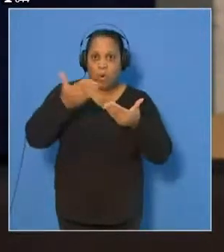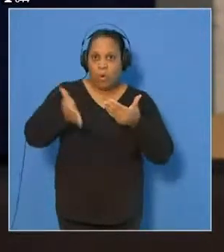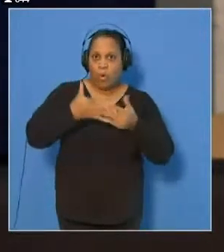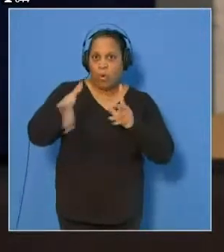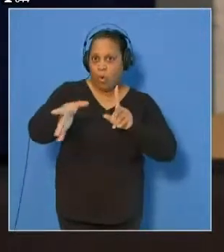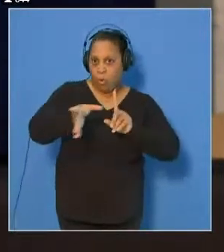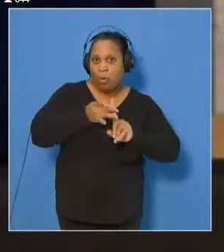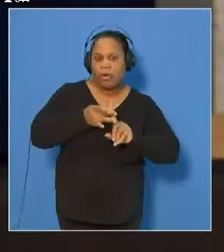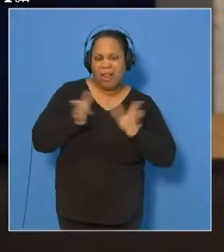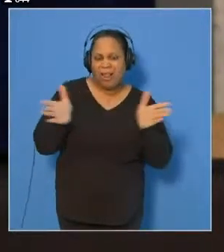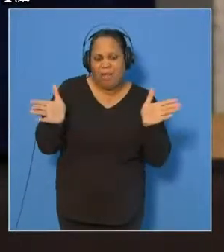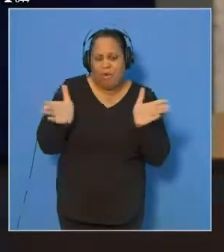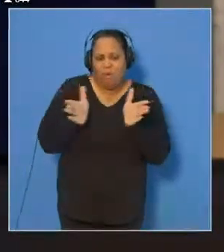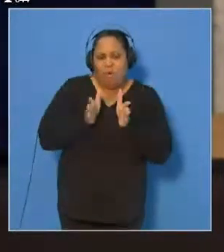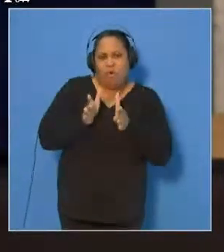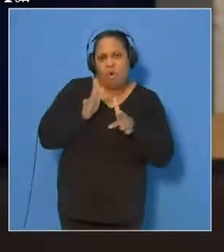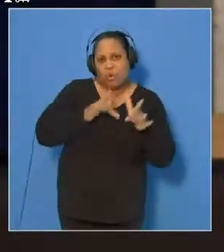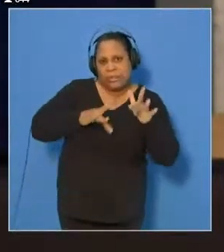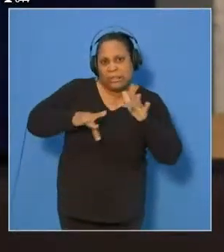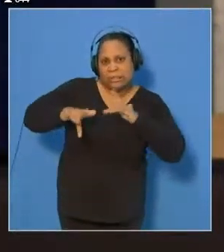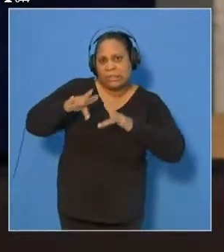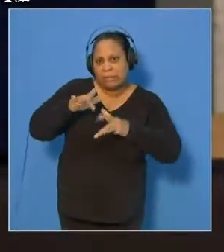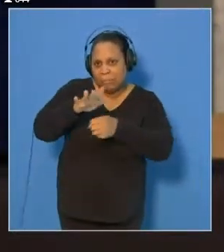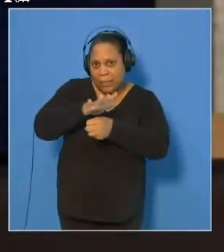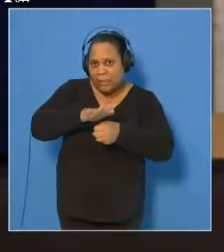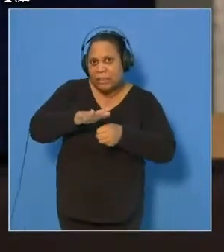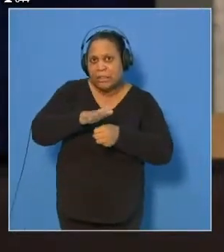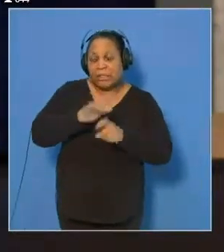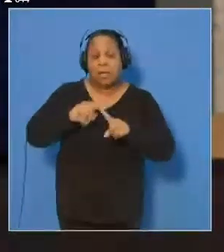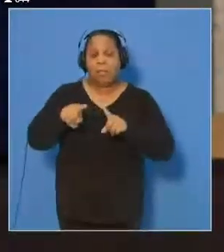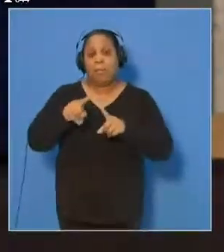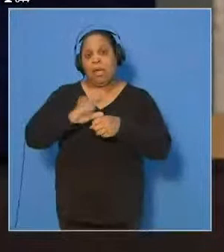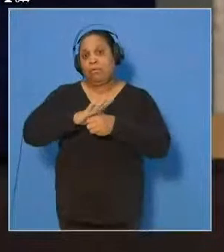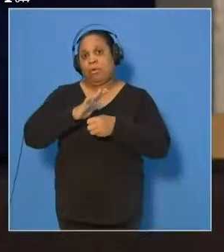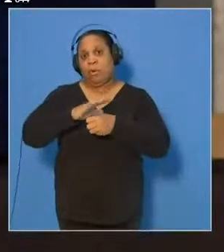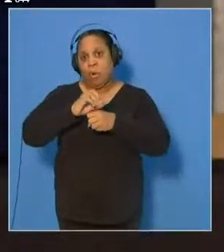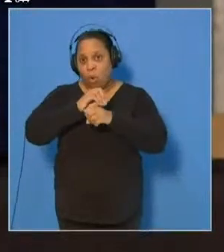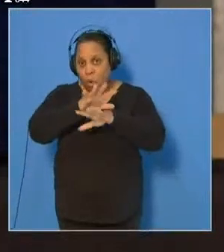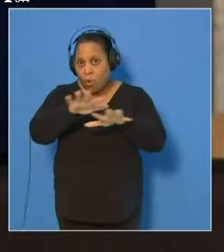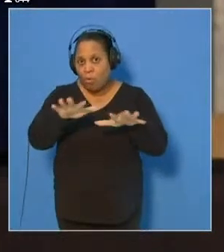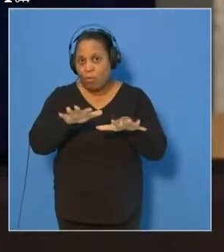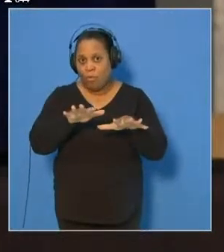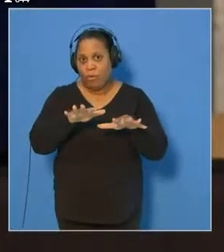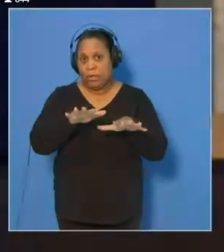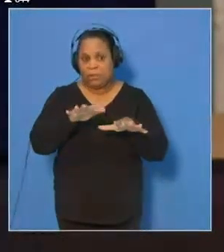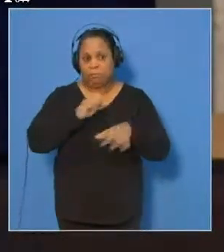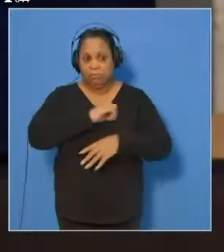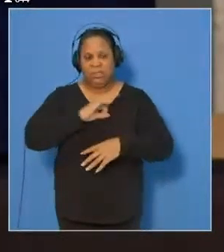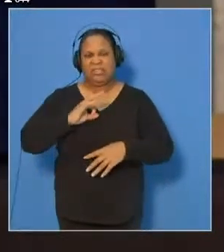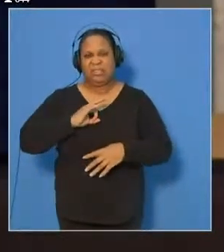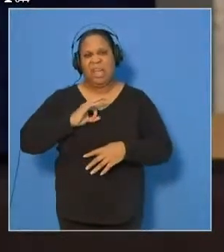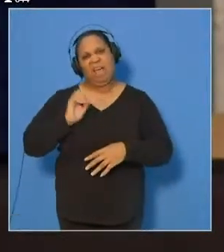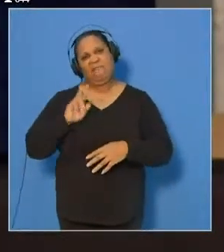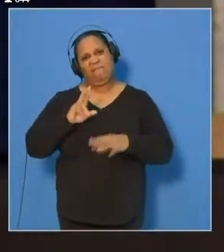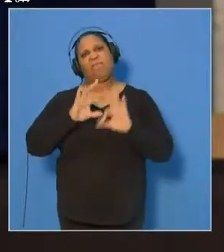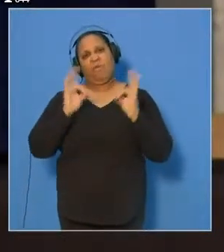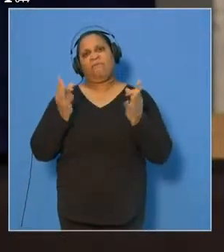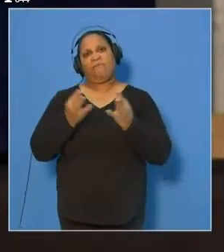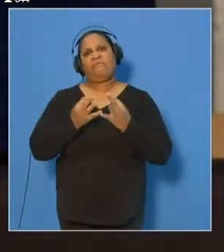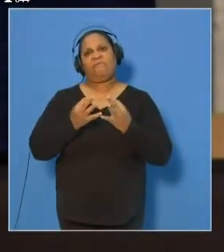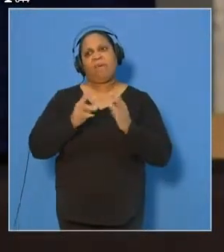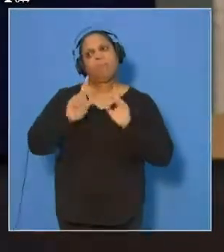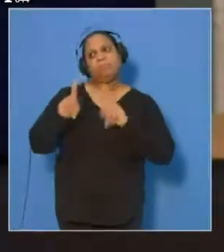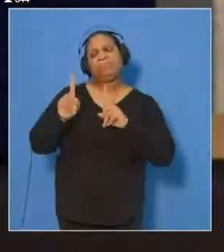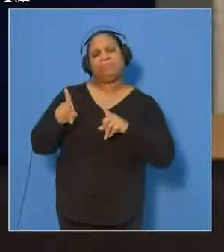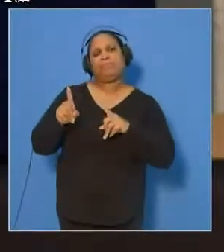space. But if there is a case of COVID-19 in a staff member or a family member who visited a